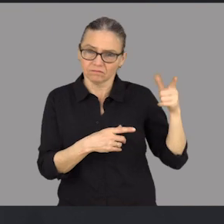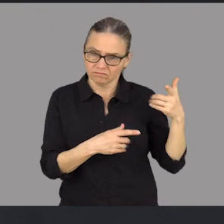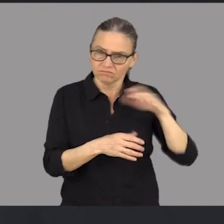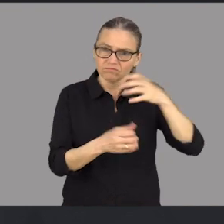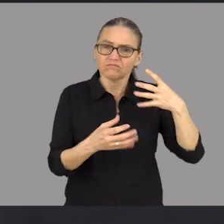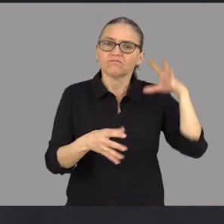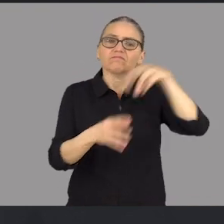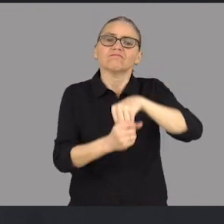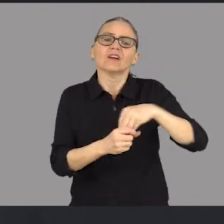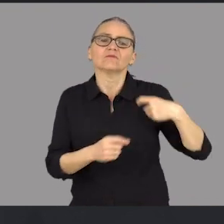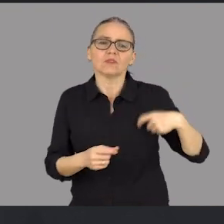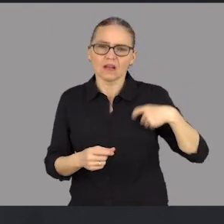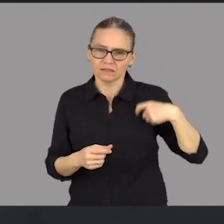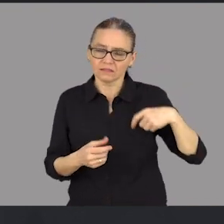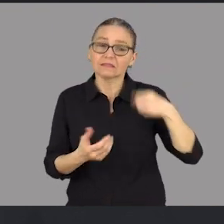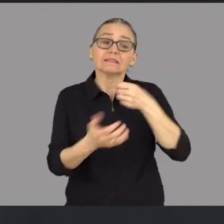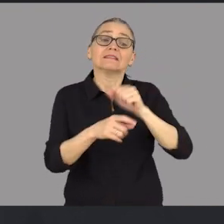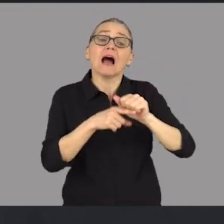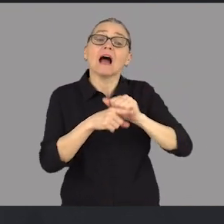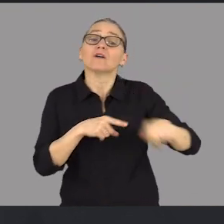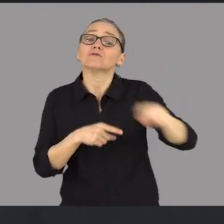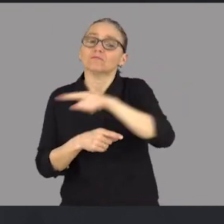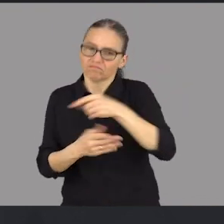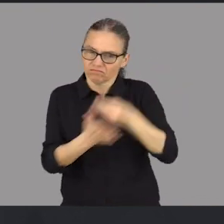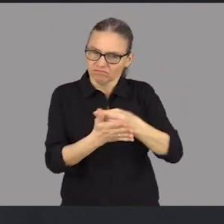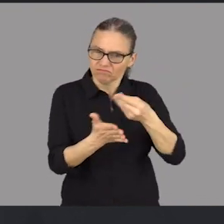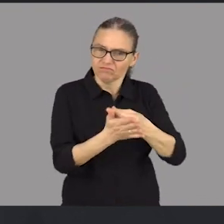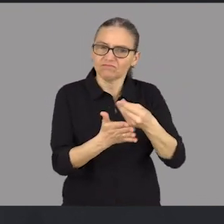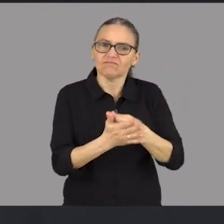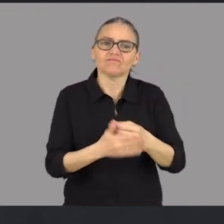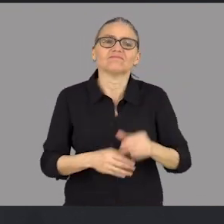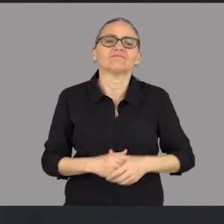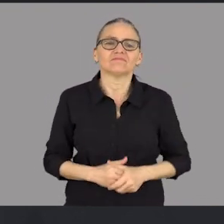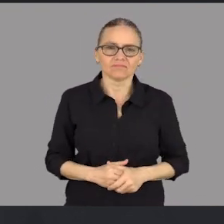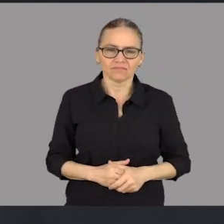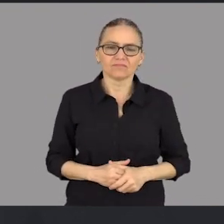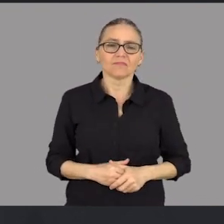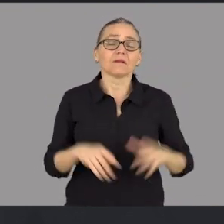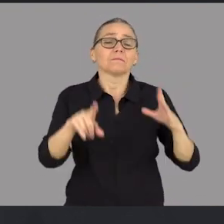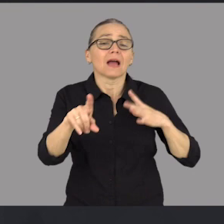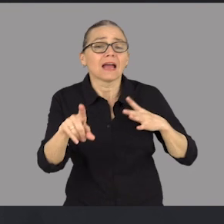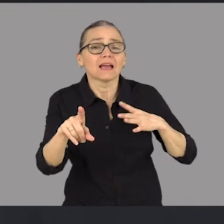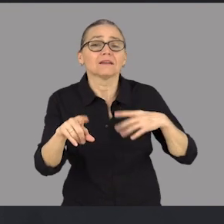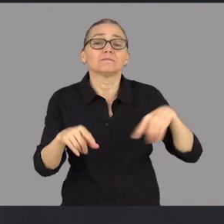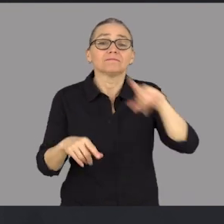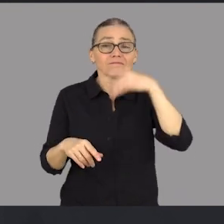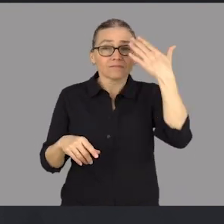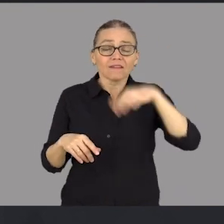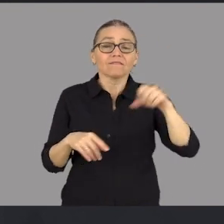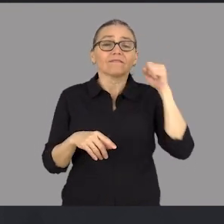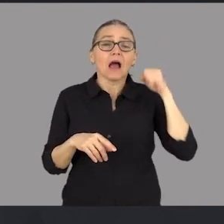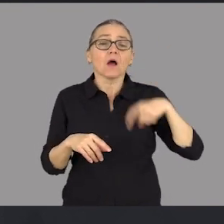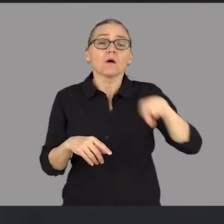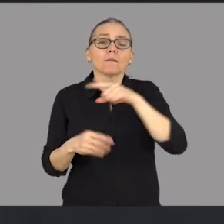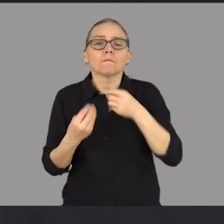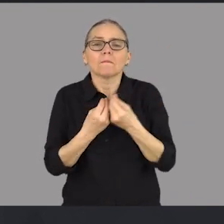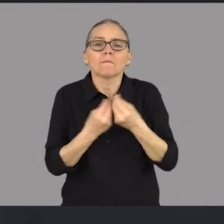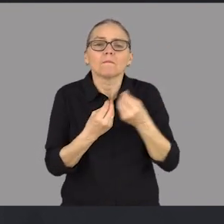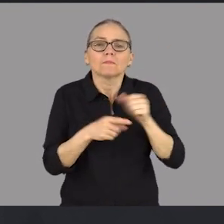Humboldt, so sometimes on a paid internship with HDCS, they would cover the insurance,